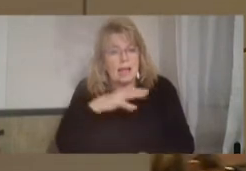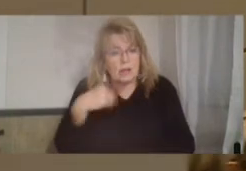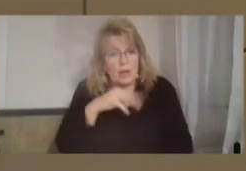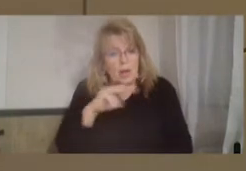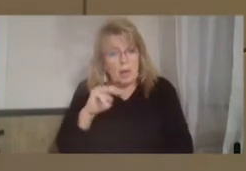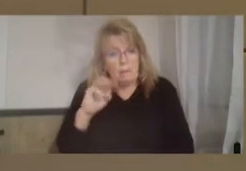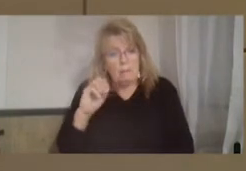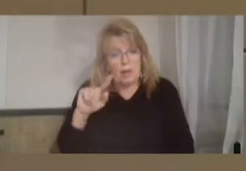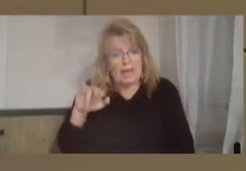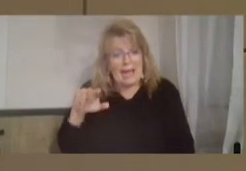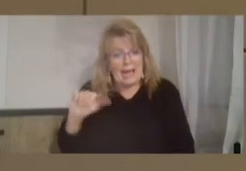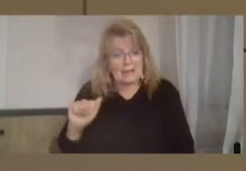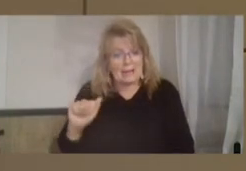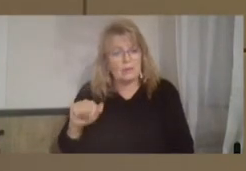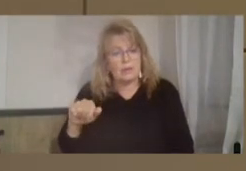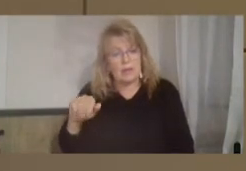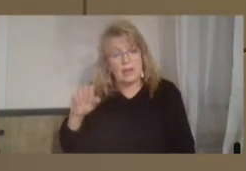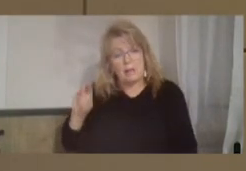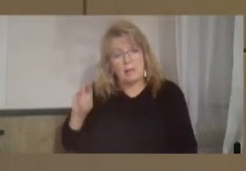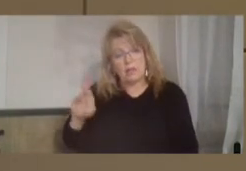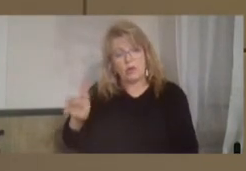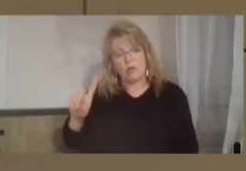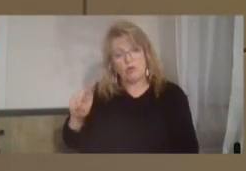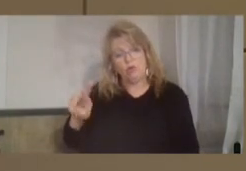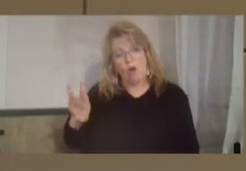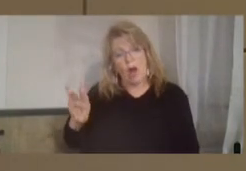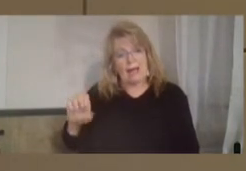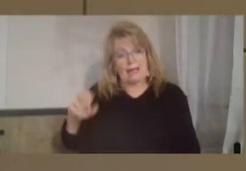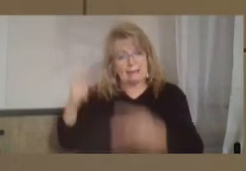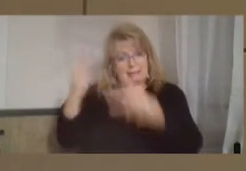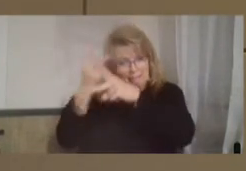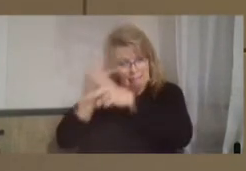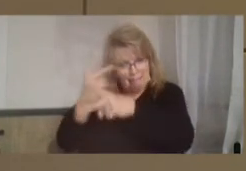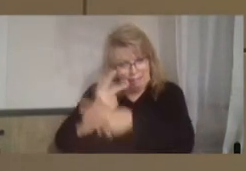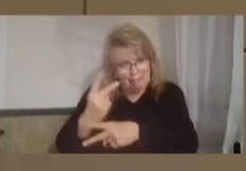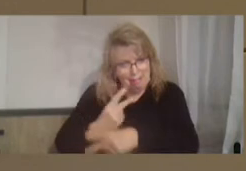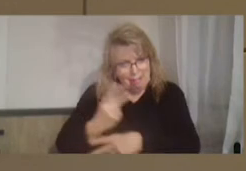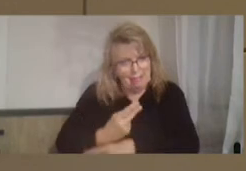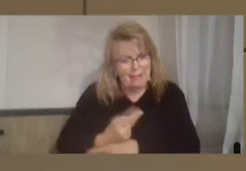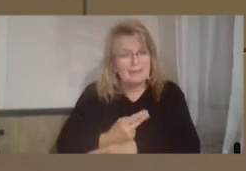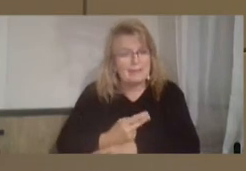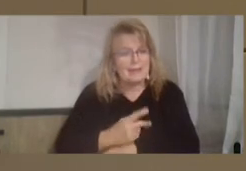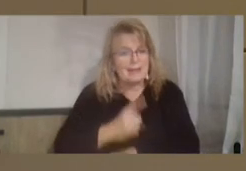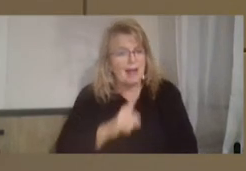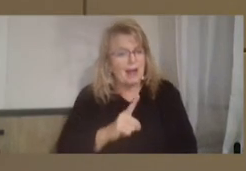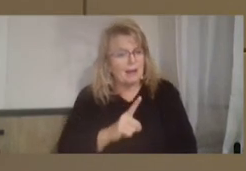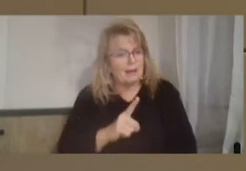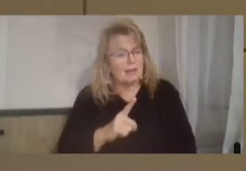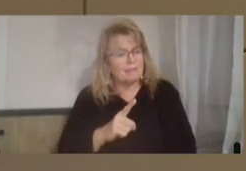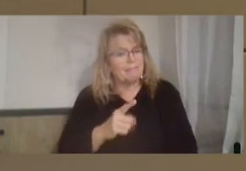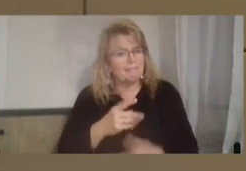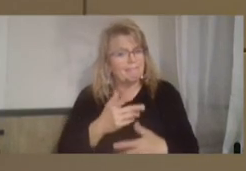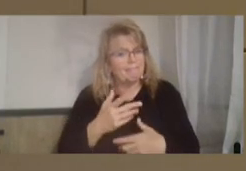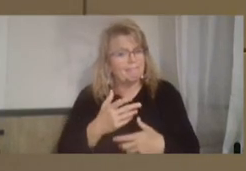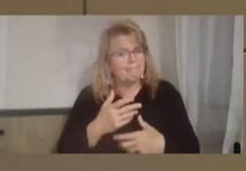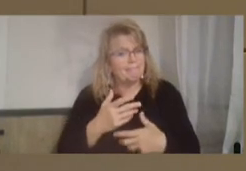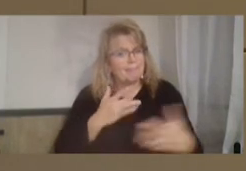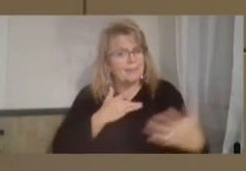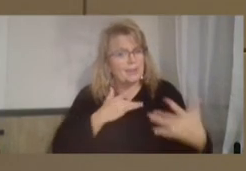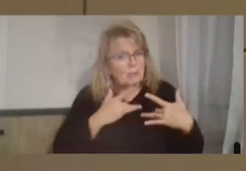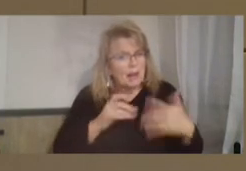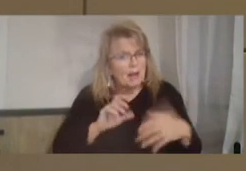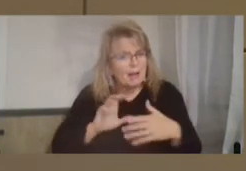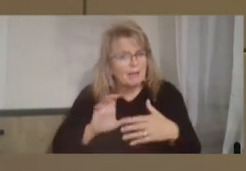Drake's mathematical calculations. Because, in fact, I had expressed concerns about investing $30